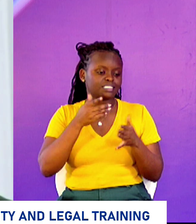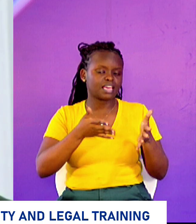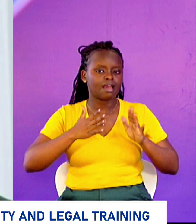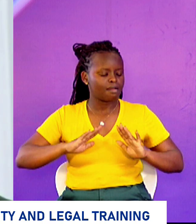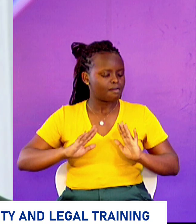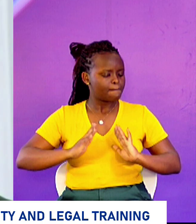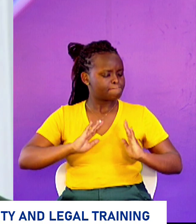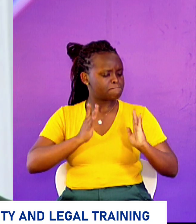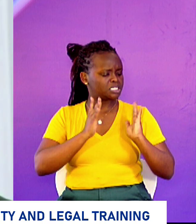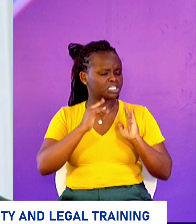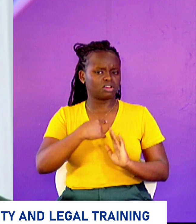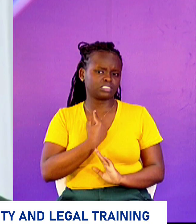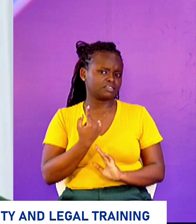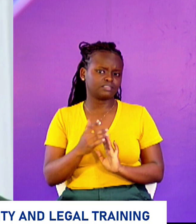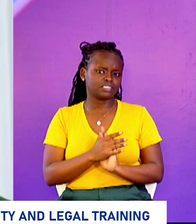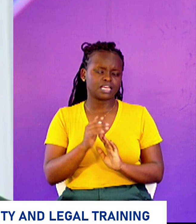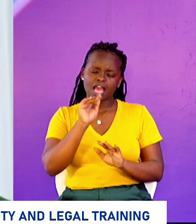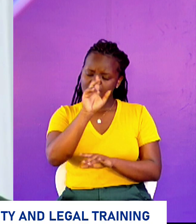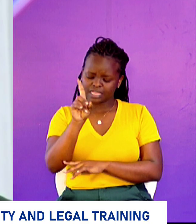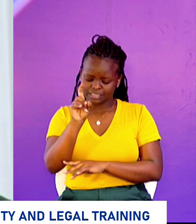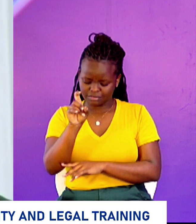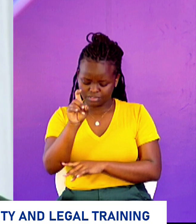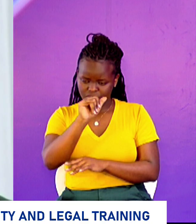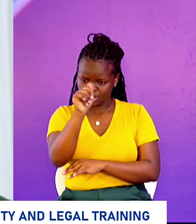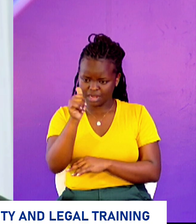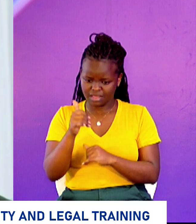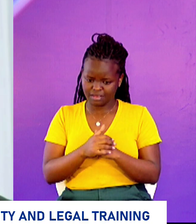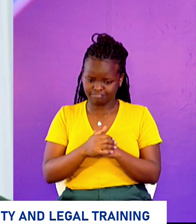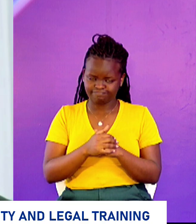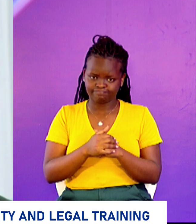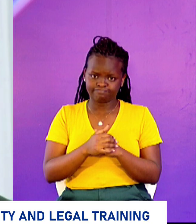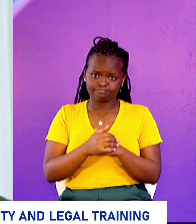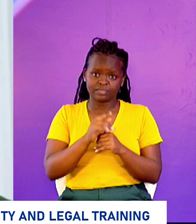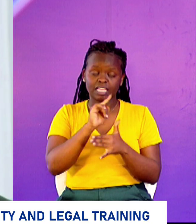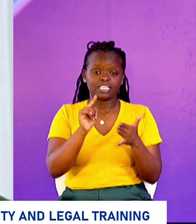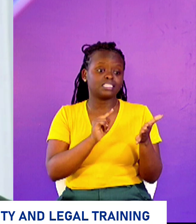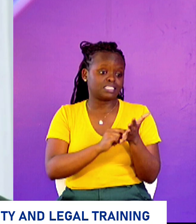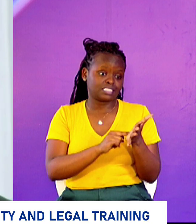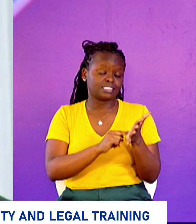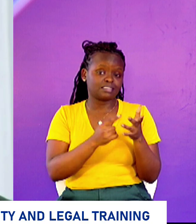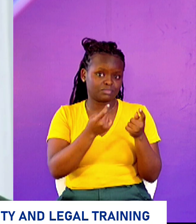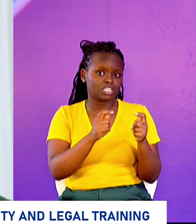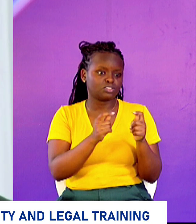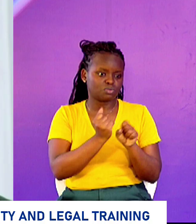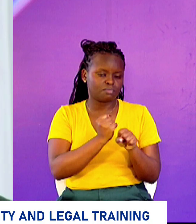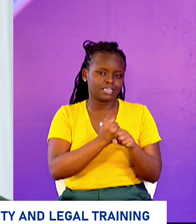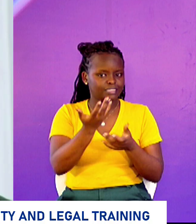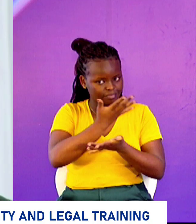ourselves. Okay, let me ask another question. And this is, I'm trying to make it as